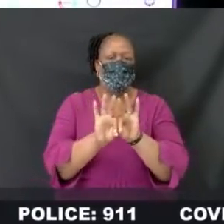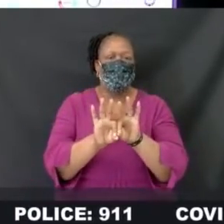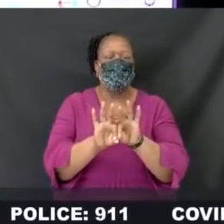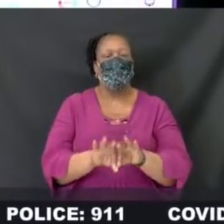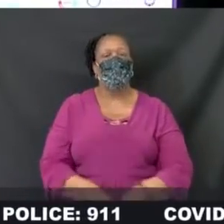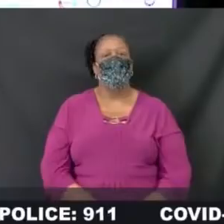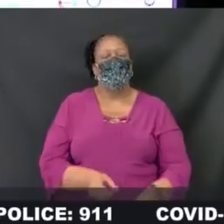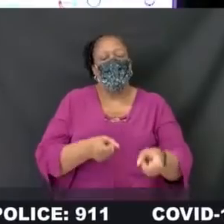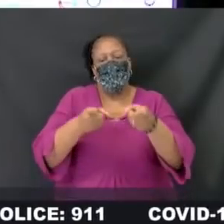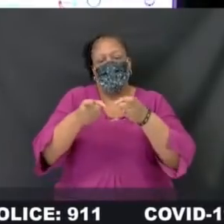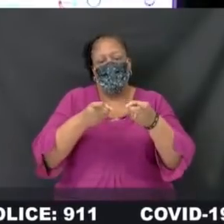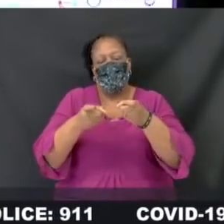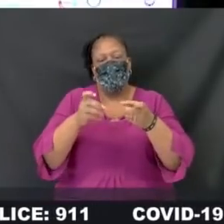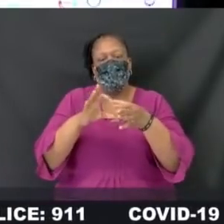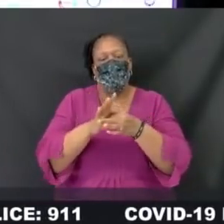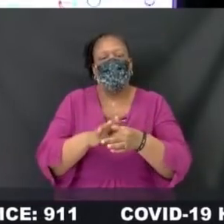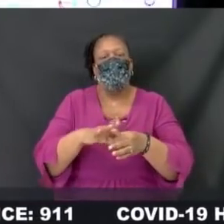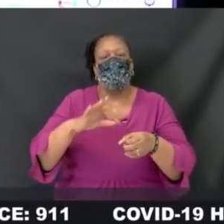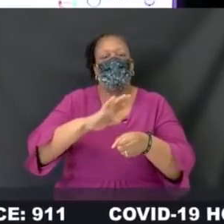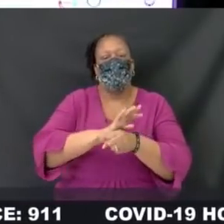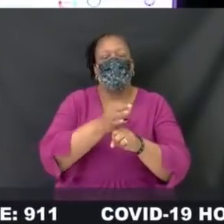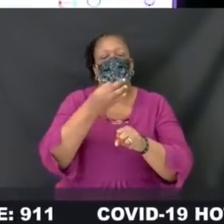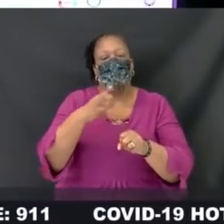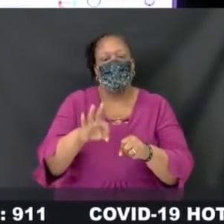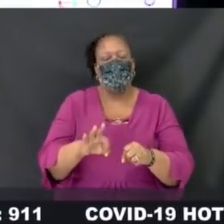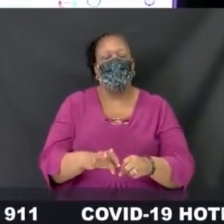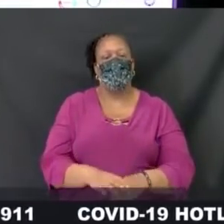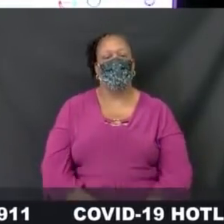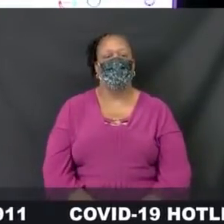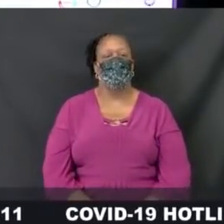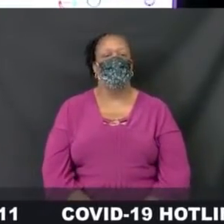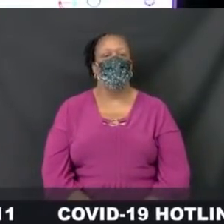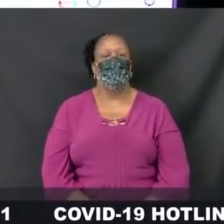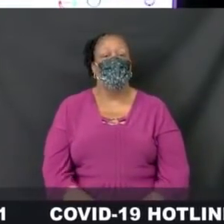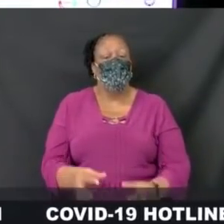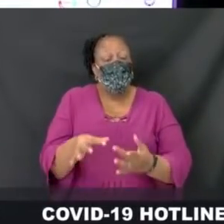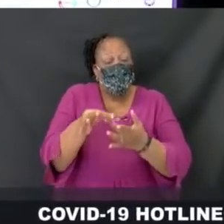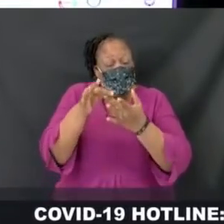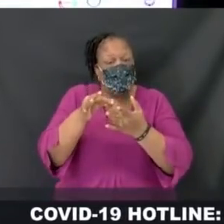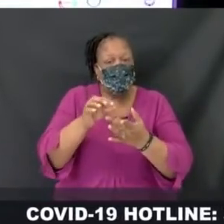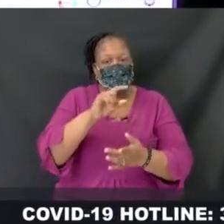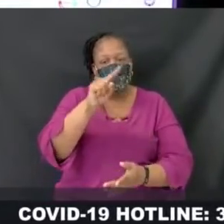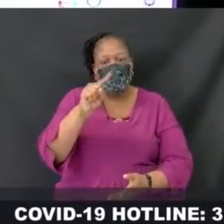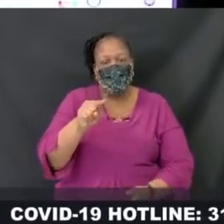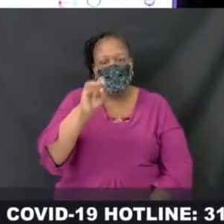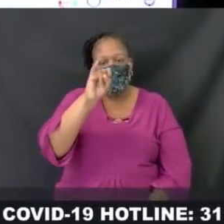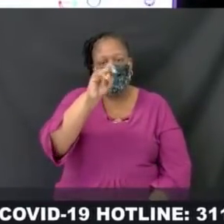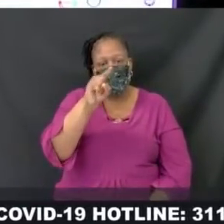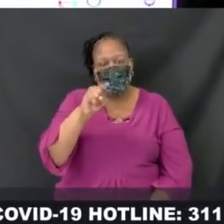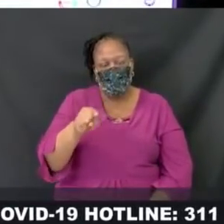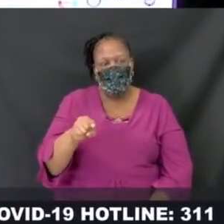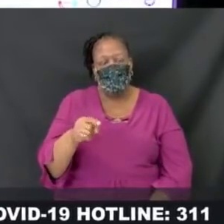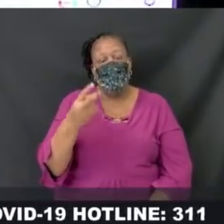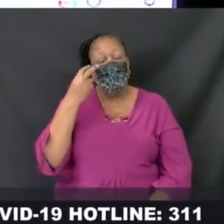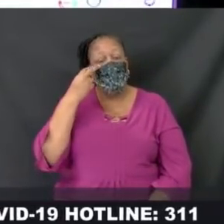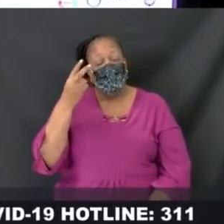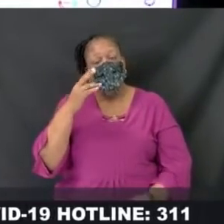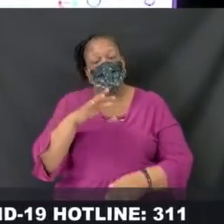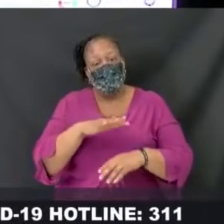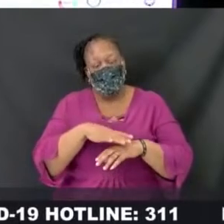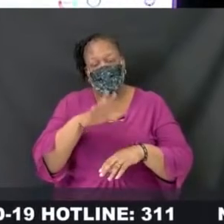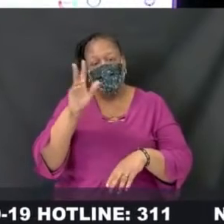the COVID-19 pandemic. We say a special thanks to ZIZ, who carries these